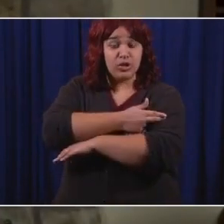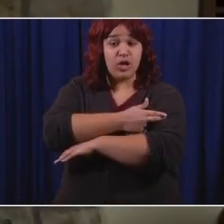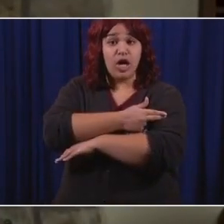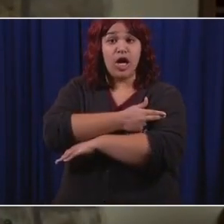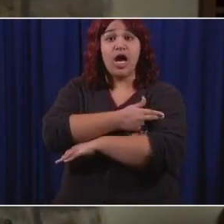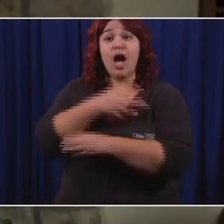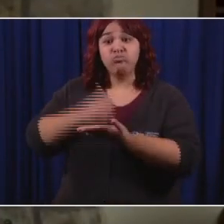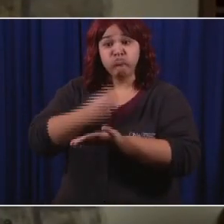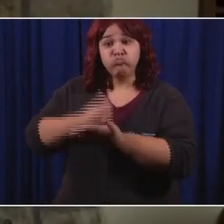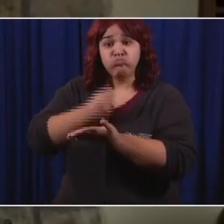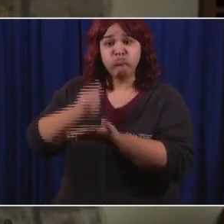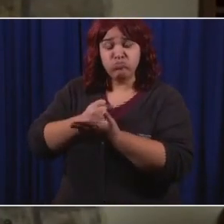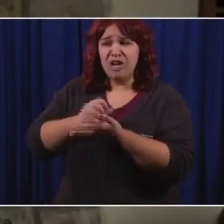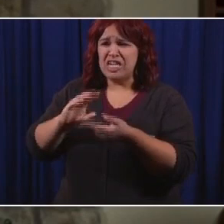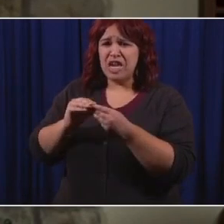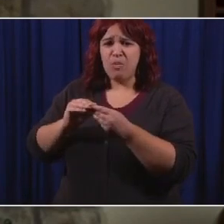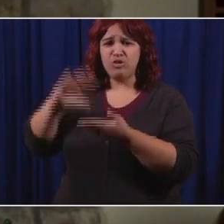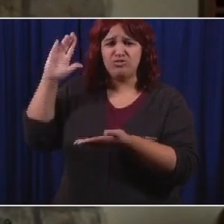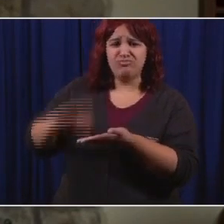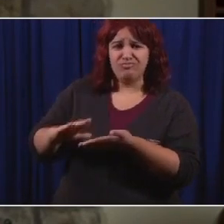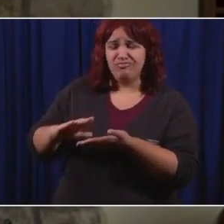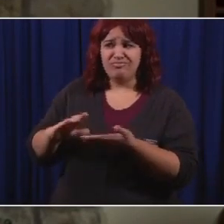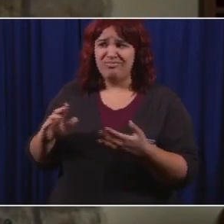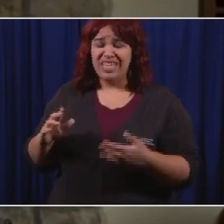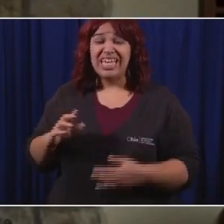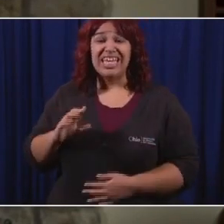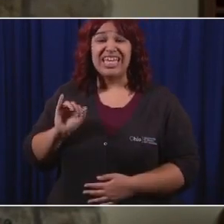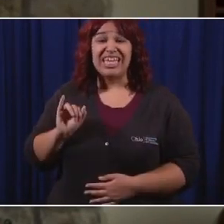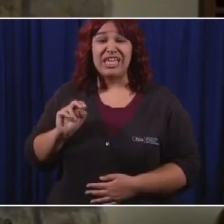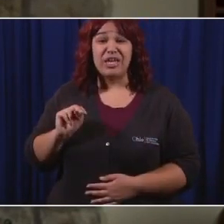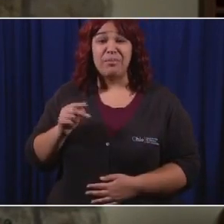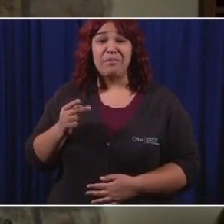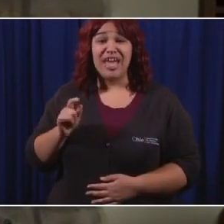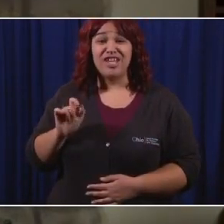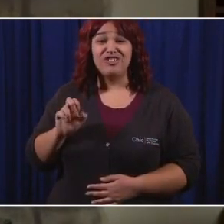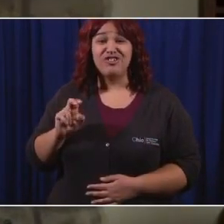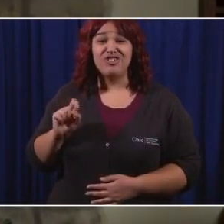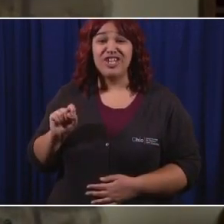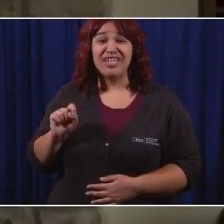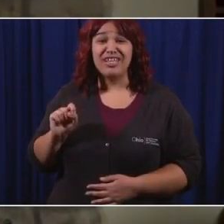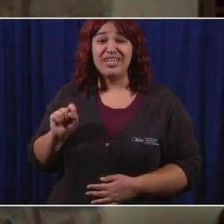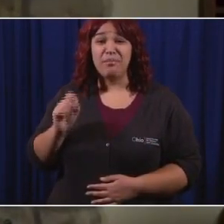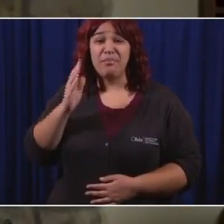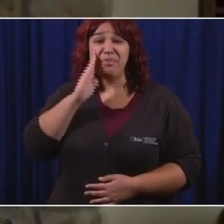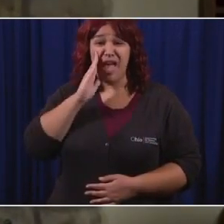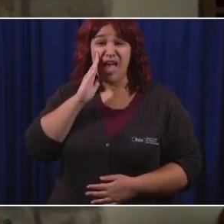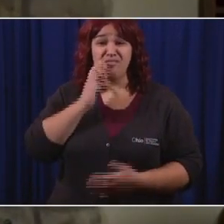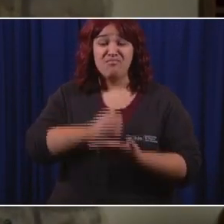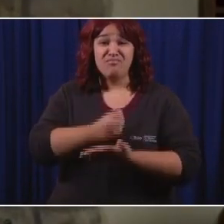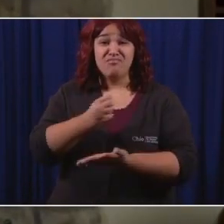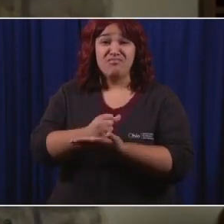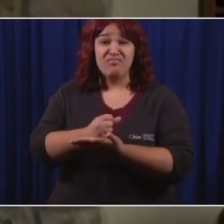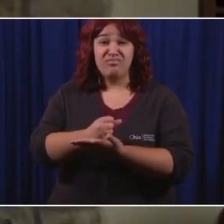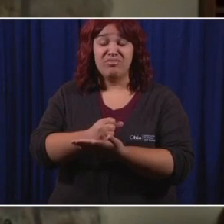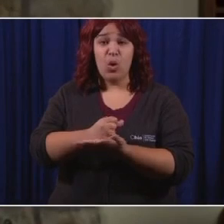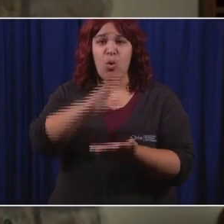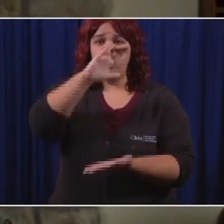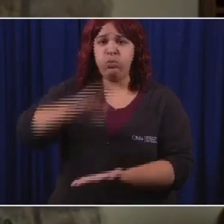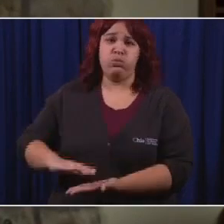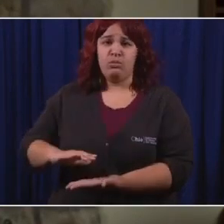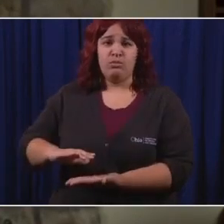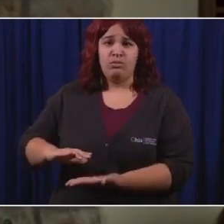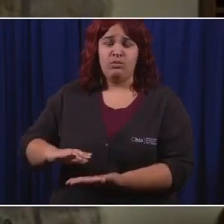overall. Over the past 2 weeks, inpatient bed occupancy dropped from 71 to 67%, ICU from 66